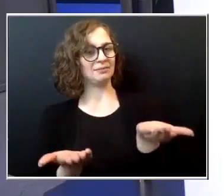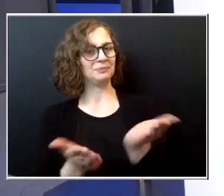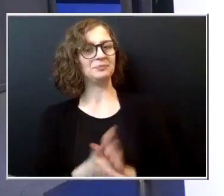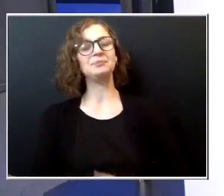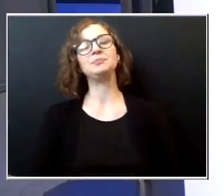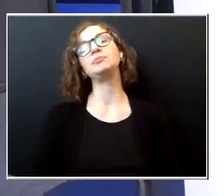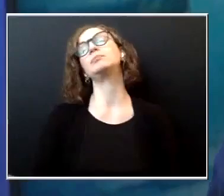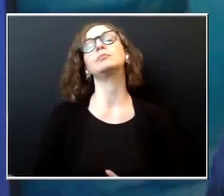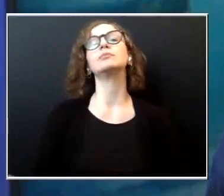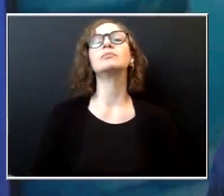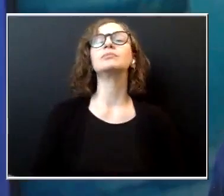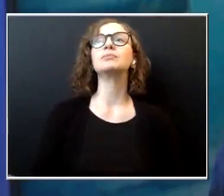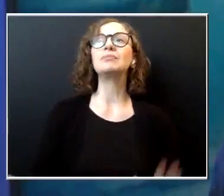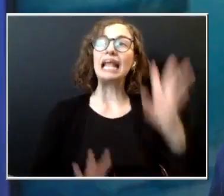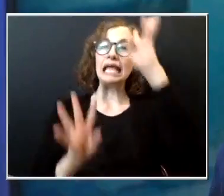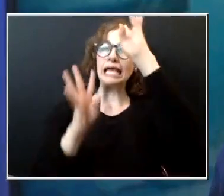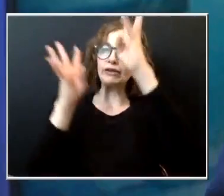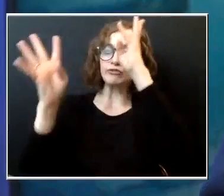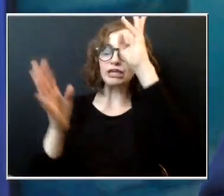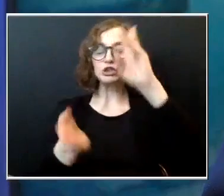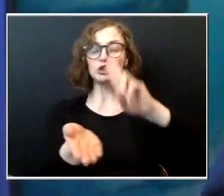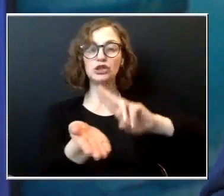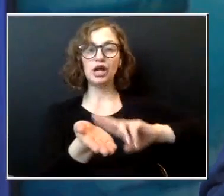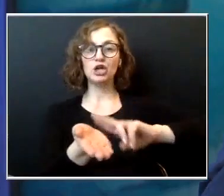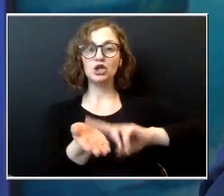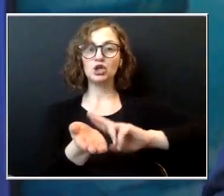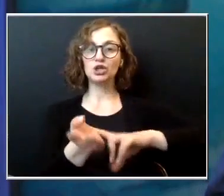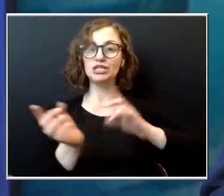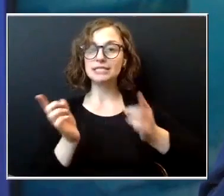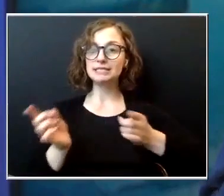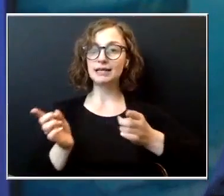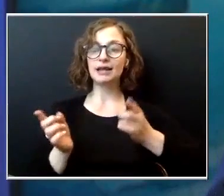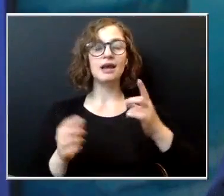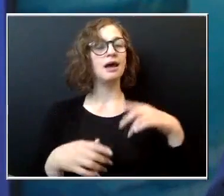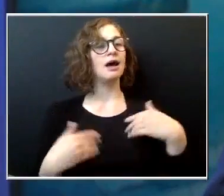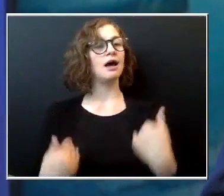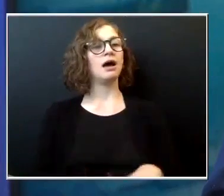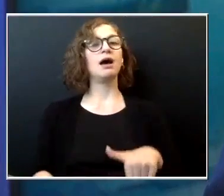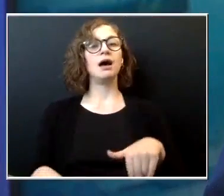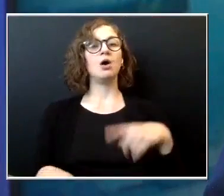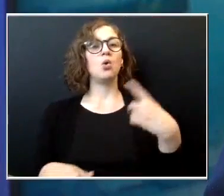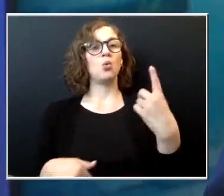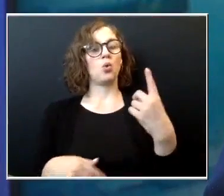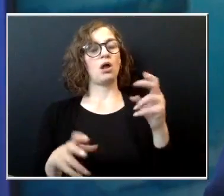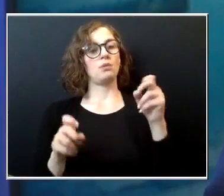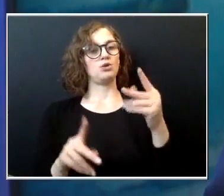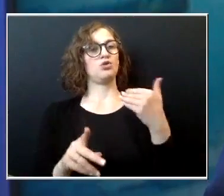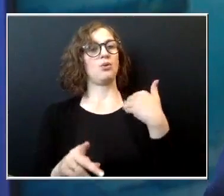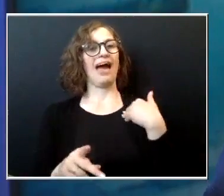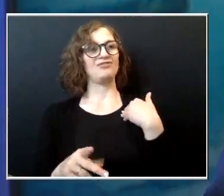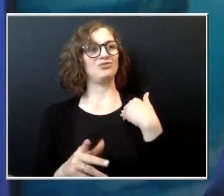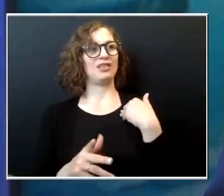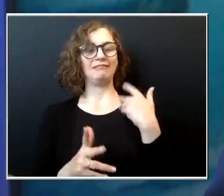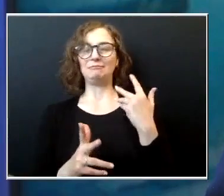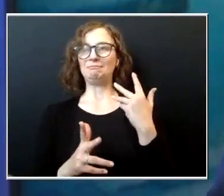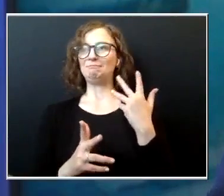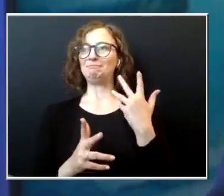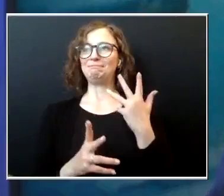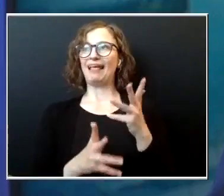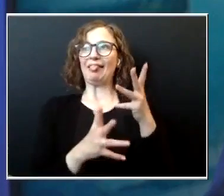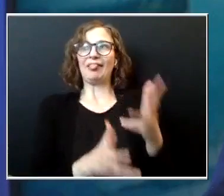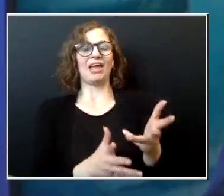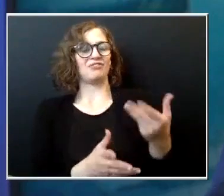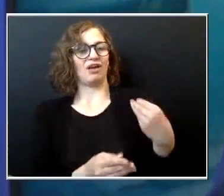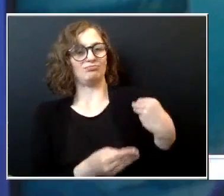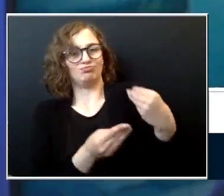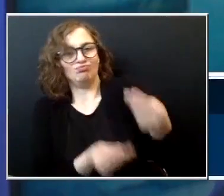innovation in nursing is one of those chances that you have to make your mark. And you never know when you're going to have an